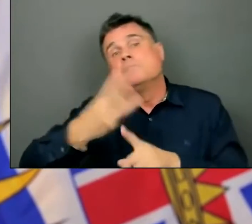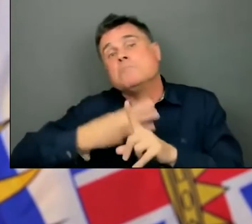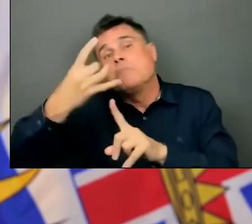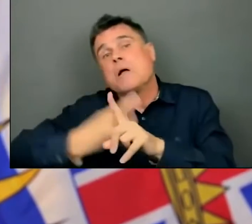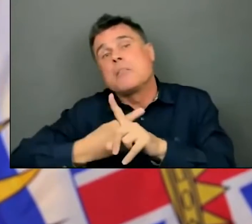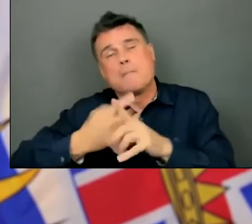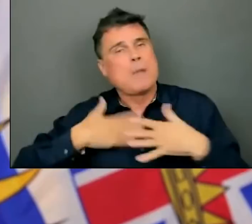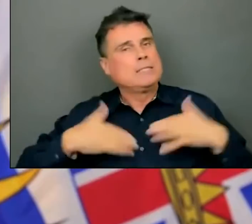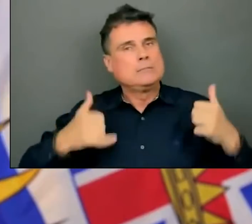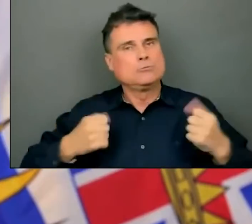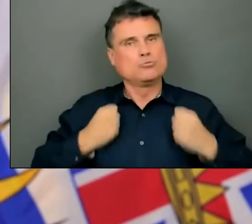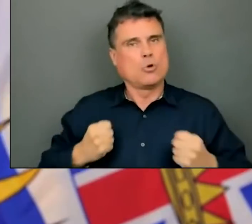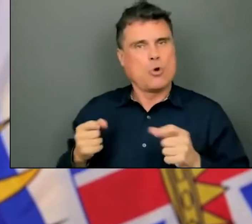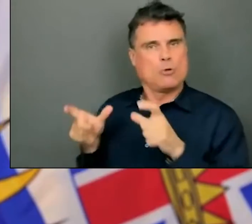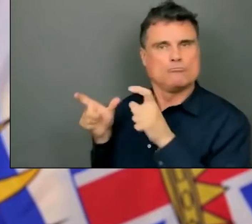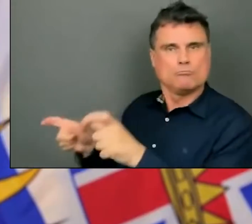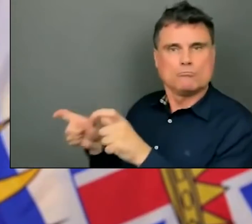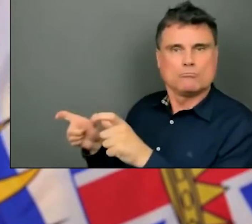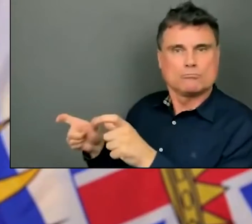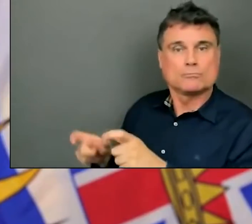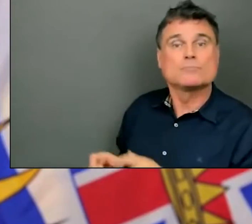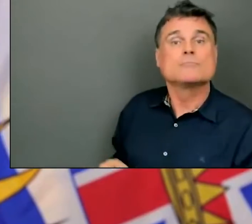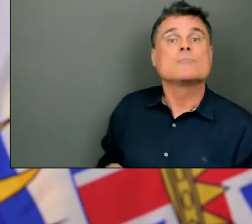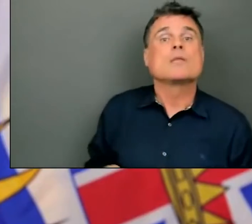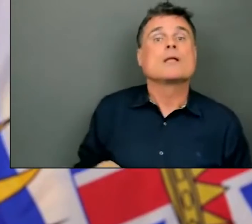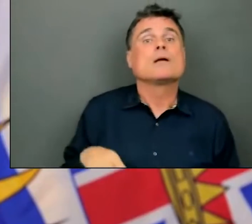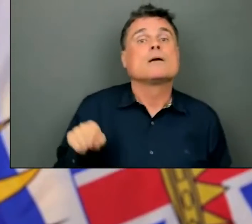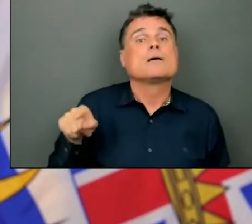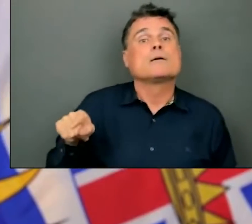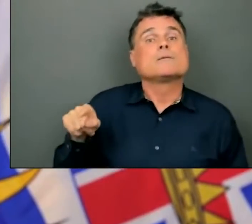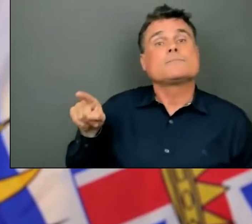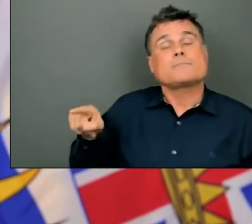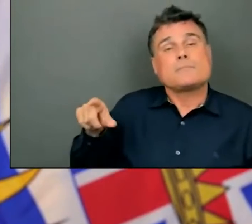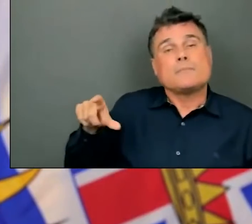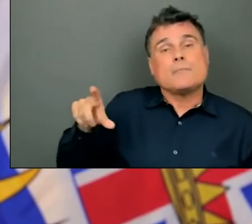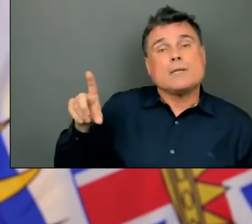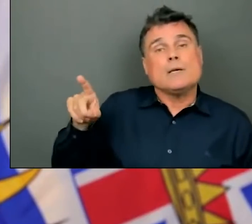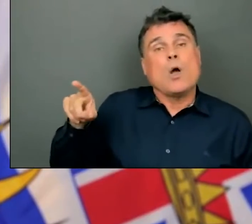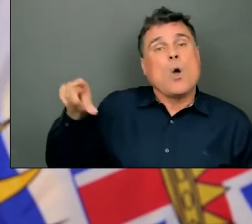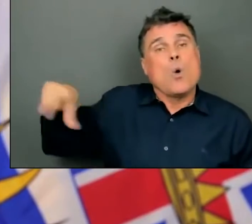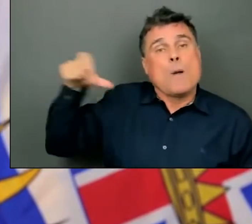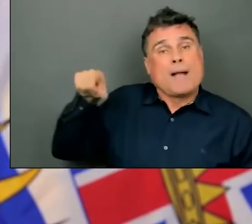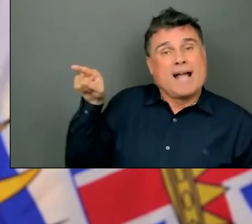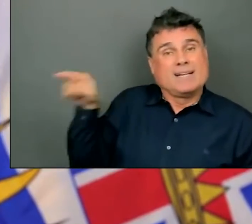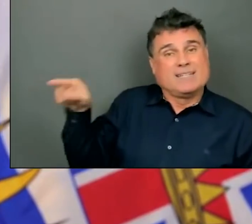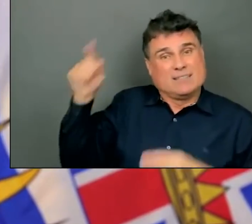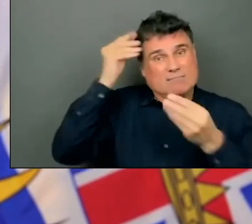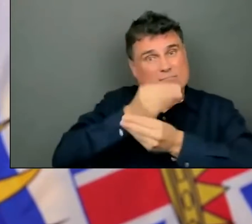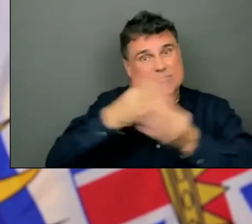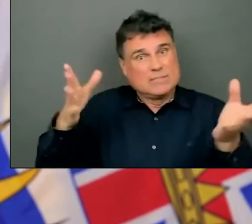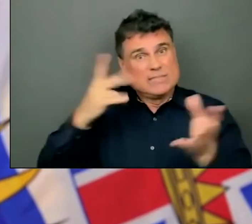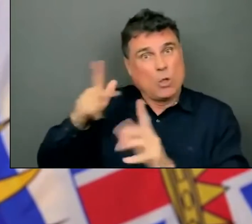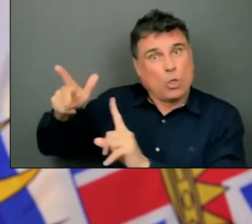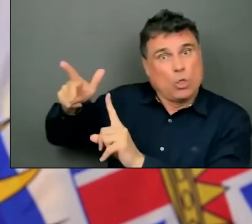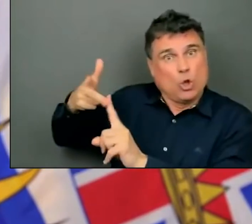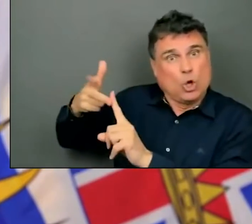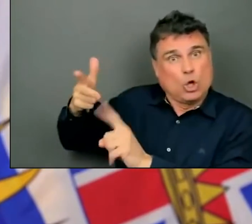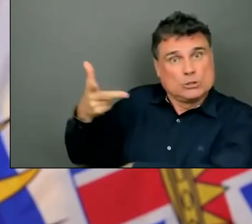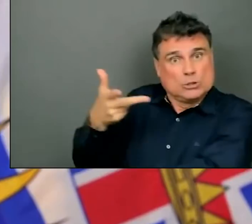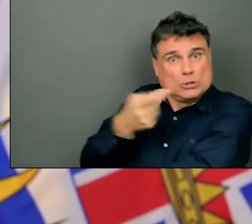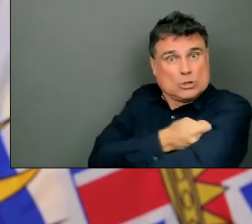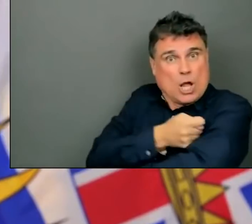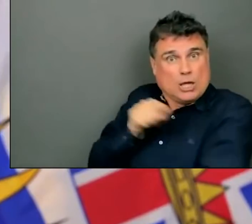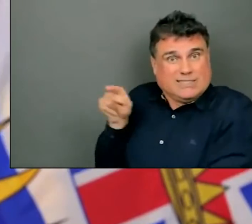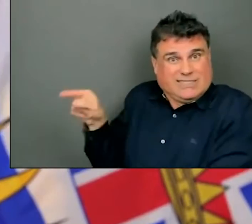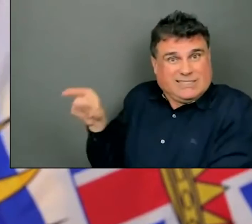CDC, from data that's been collected as well in Quebec and other parts of the world, that booster dose makes a difference.